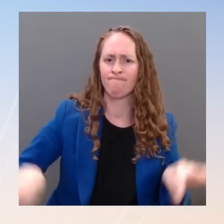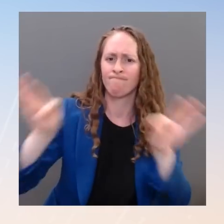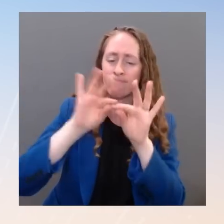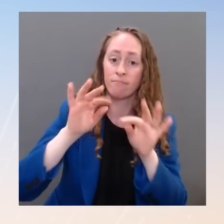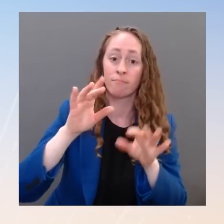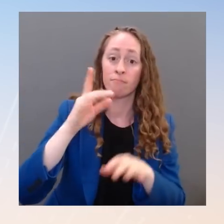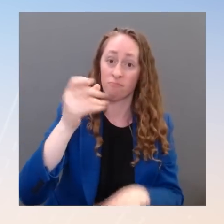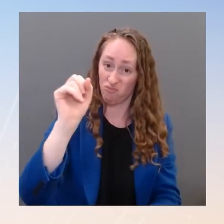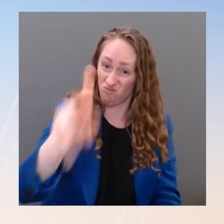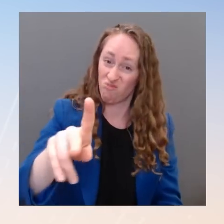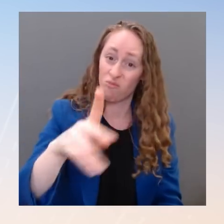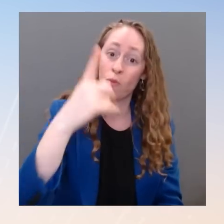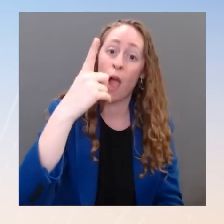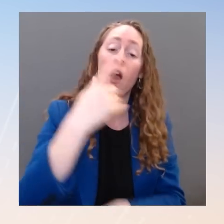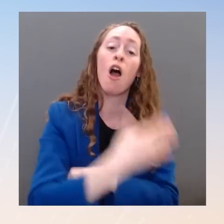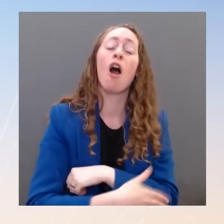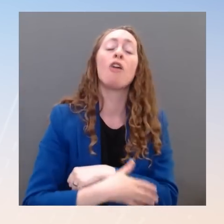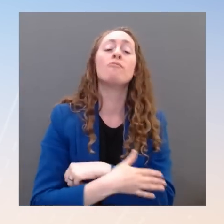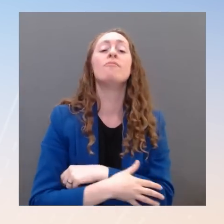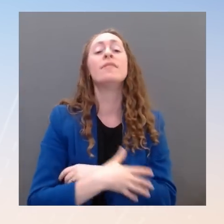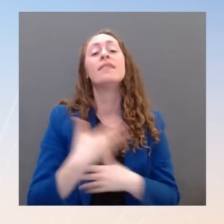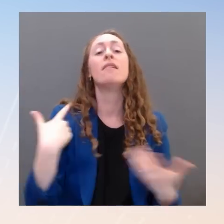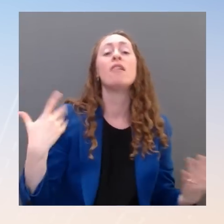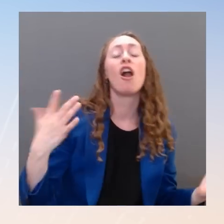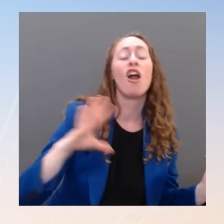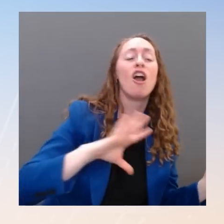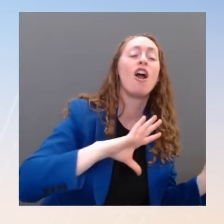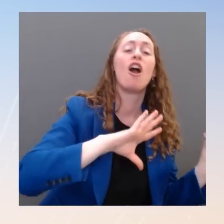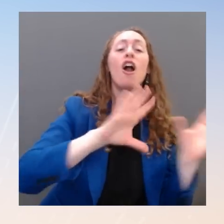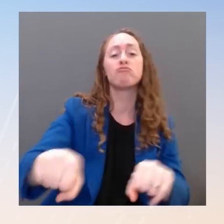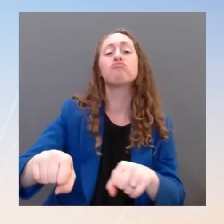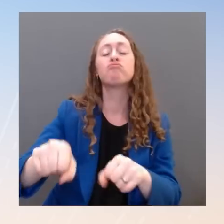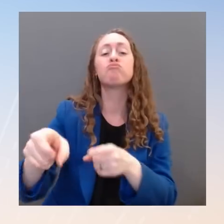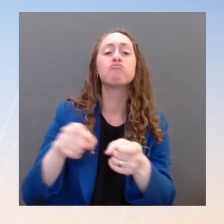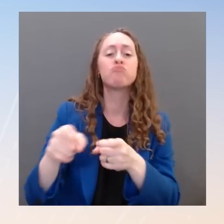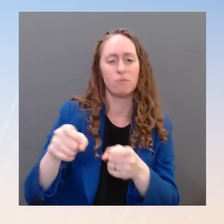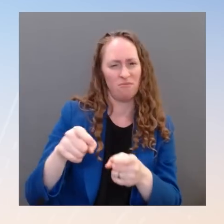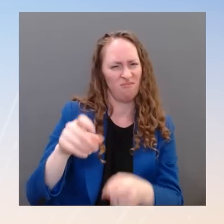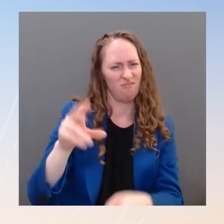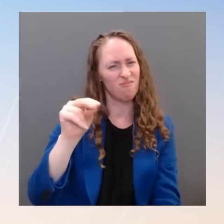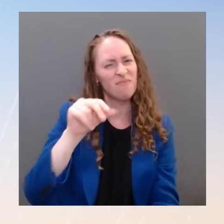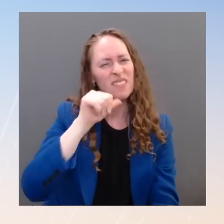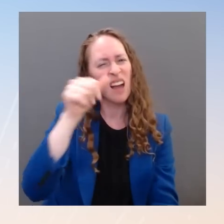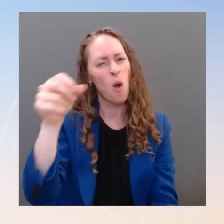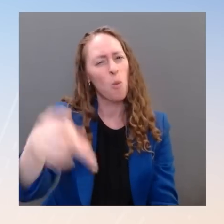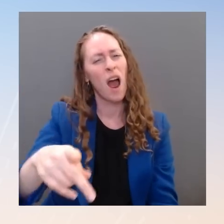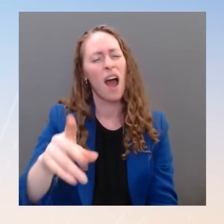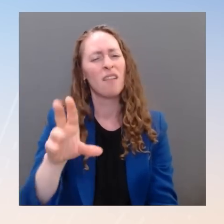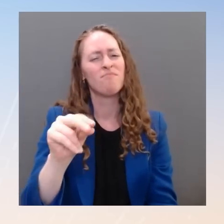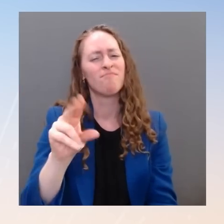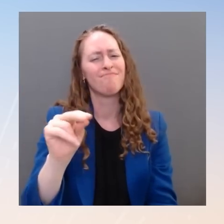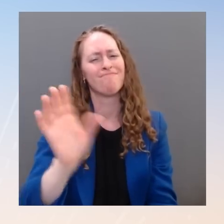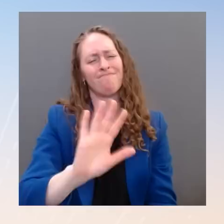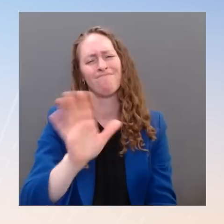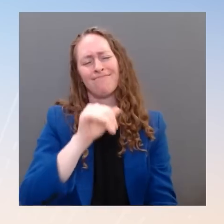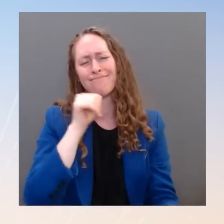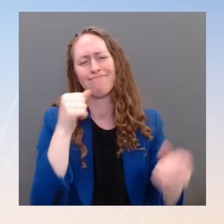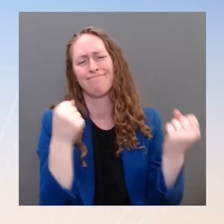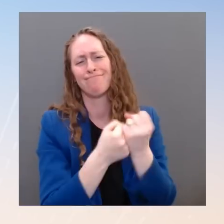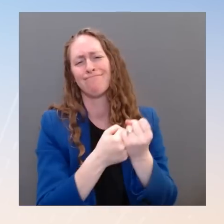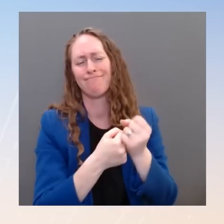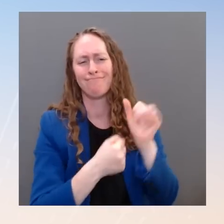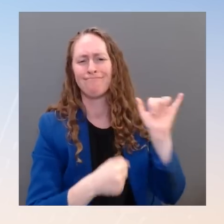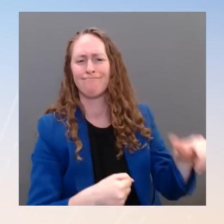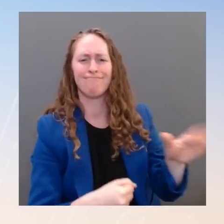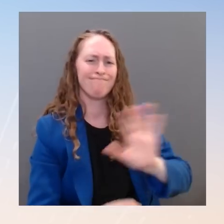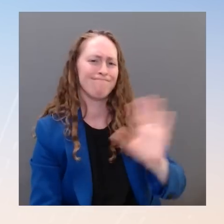It's about American leadership in the world. So we will continue to articulate that and make that clear. And that is part of the reason why the president